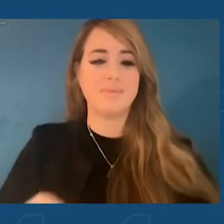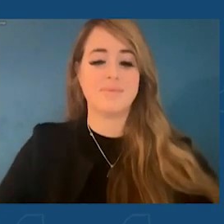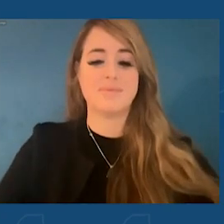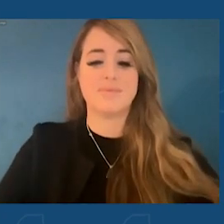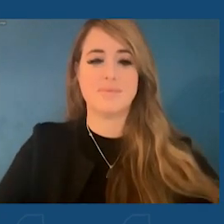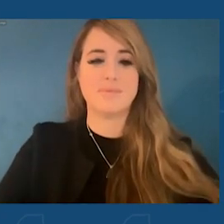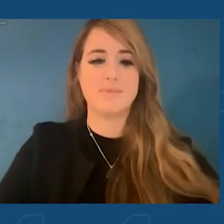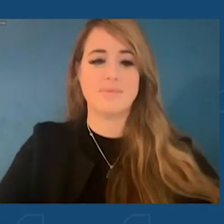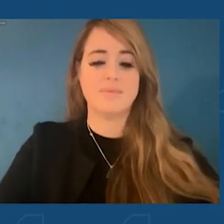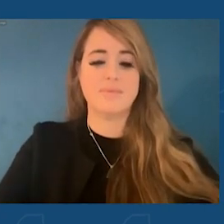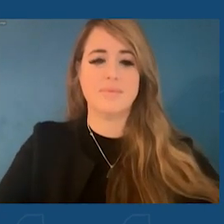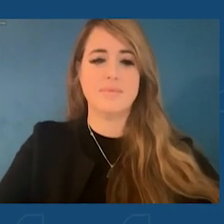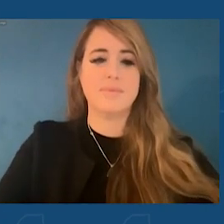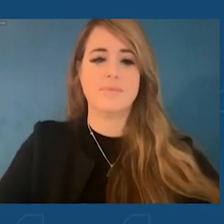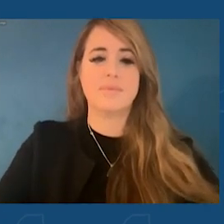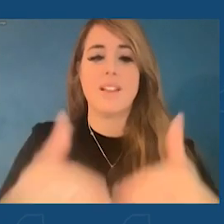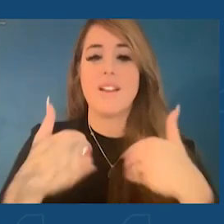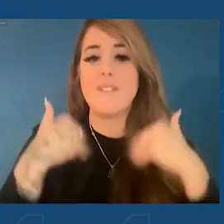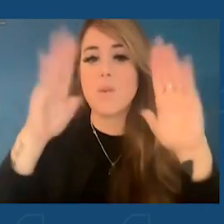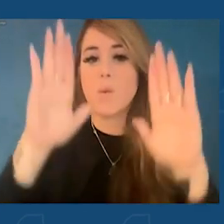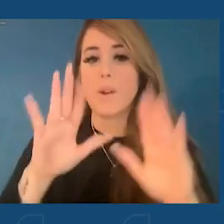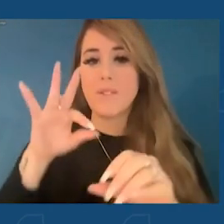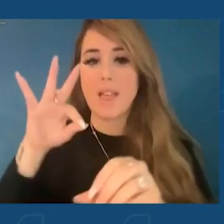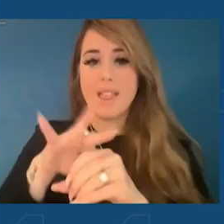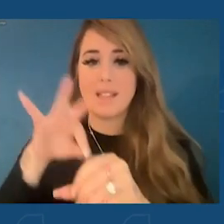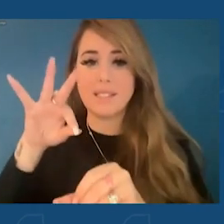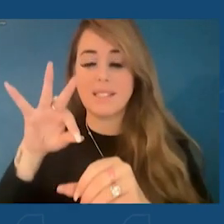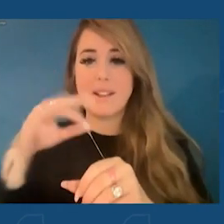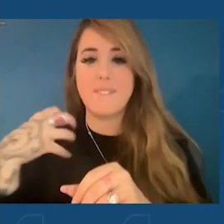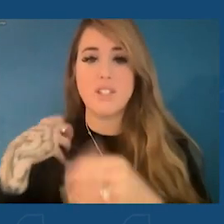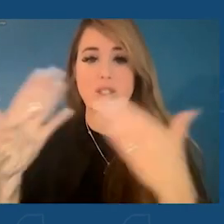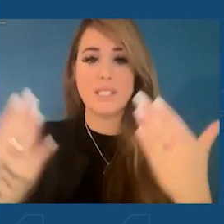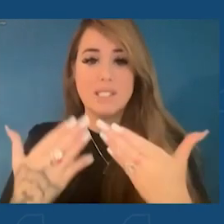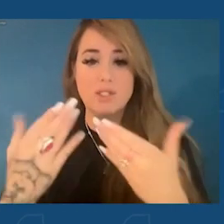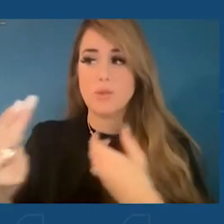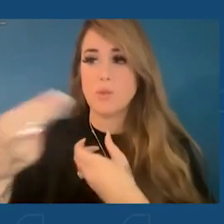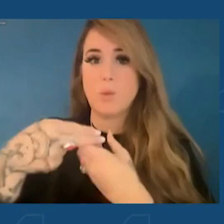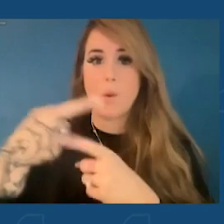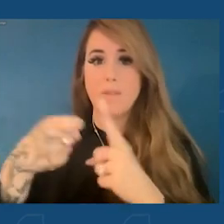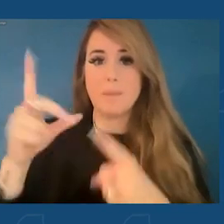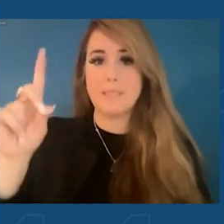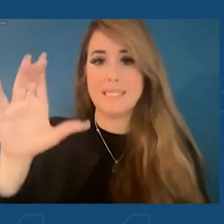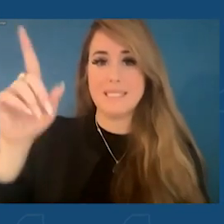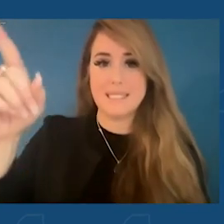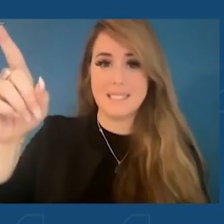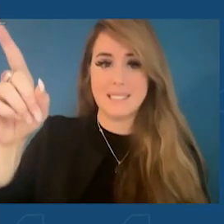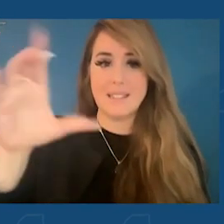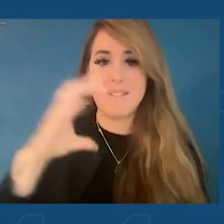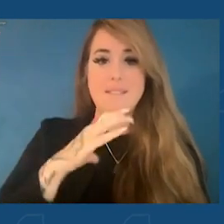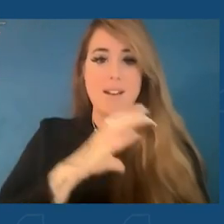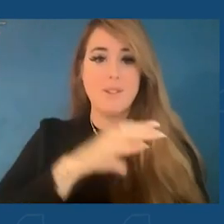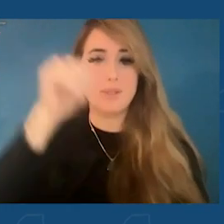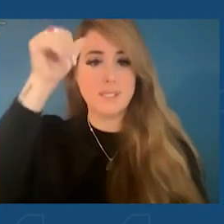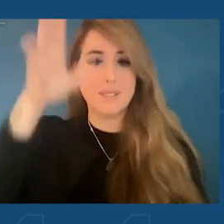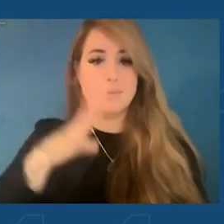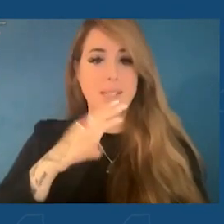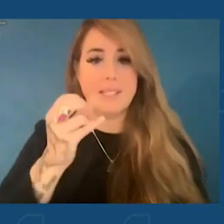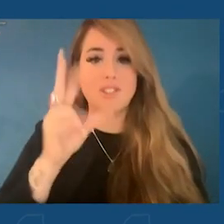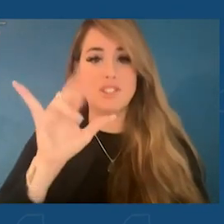And we have wonderful elected officials here today. We are joined all the way from Washington, D.C., Congressman Jerry Nadler.